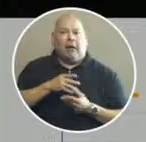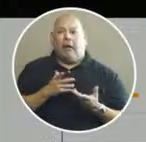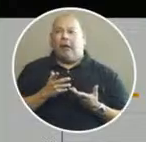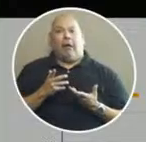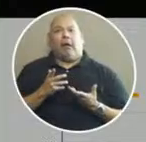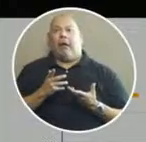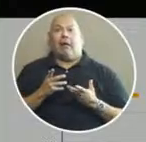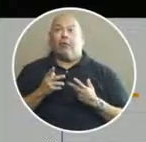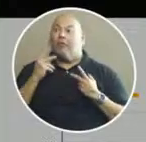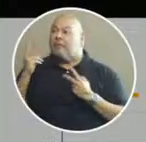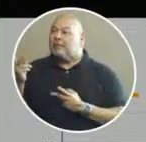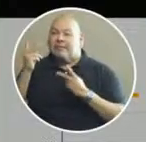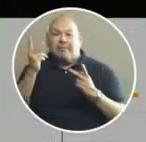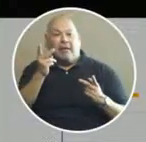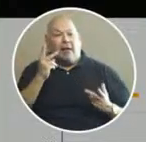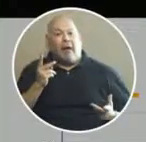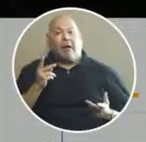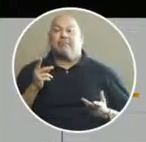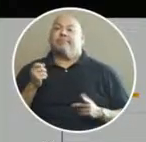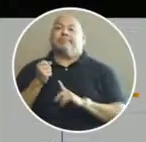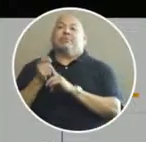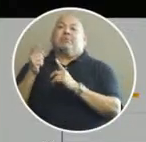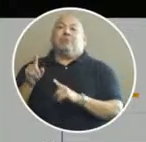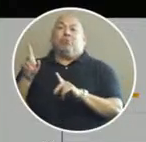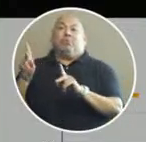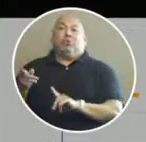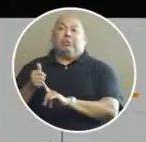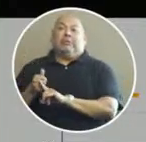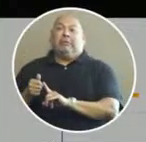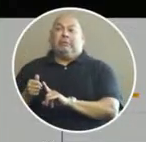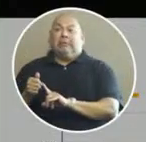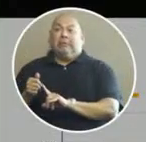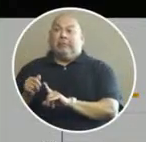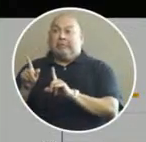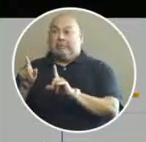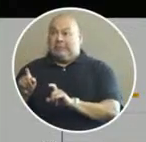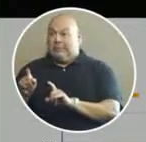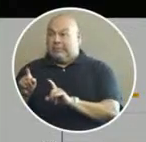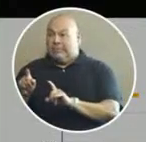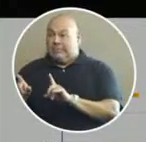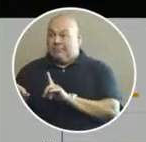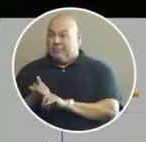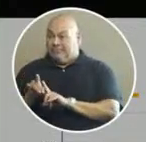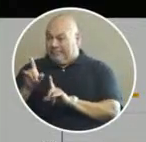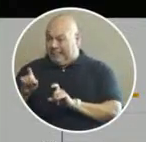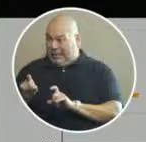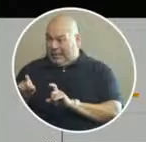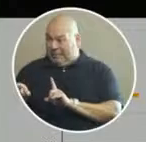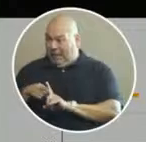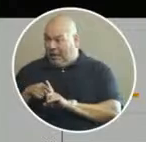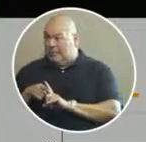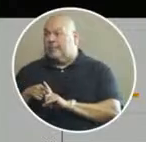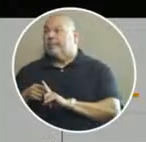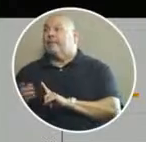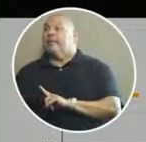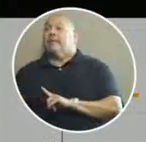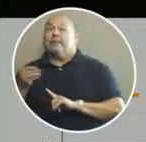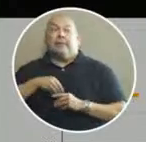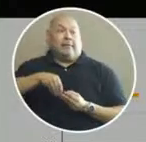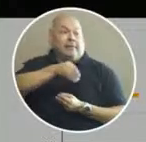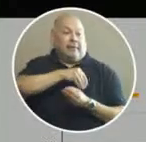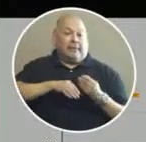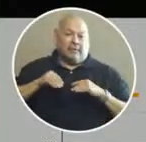And unfortunately, with one person that is positive, is going to infect many others of the same family, extended